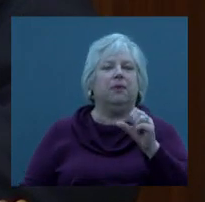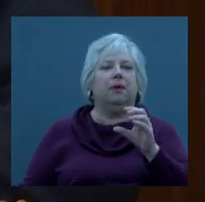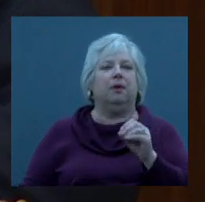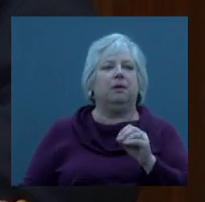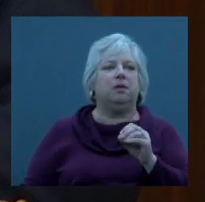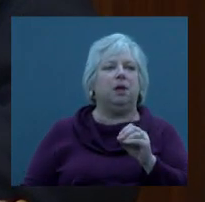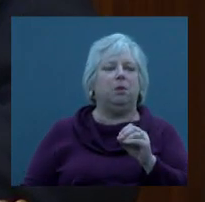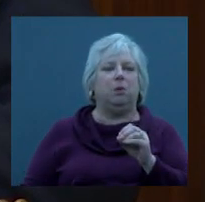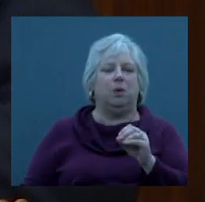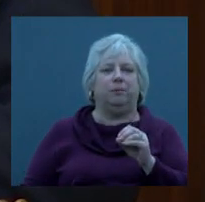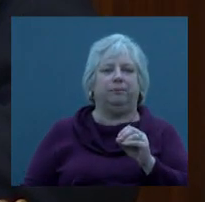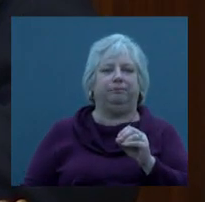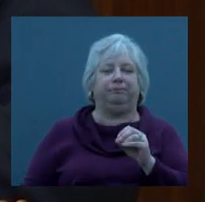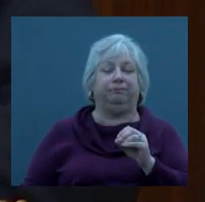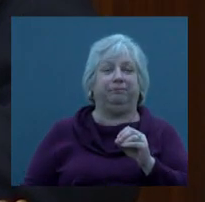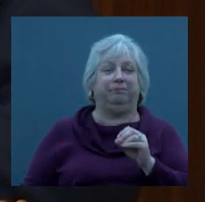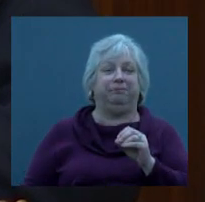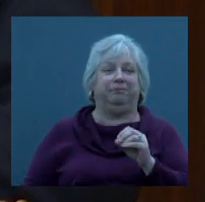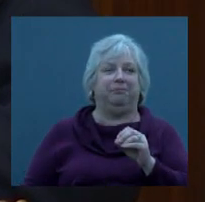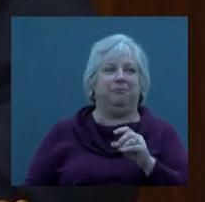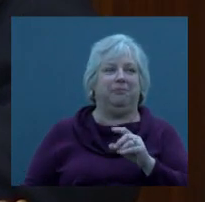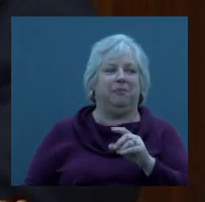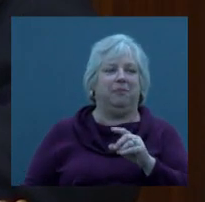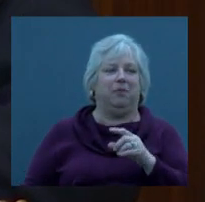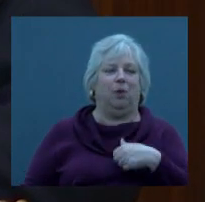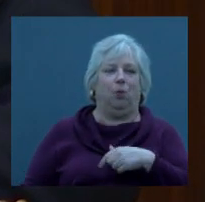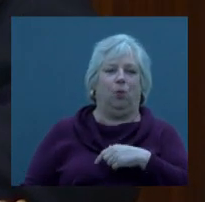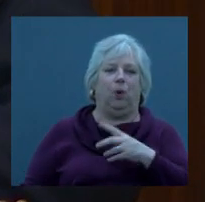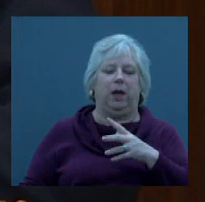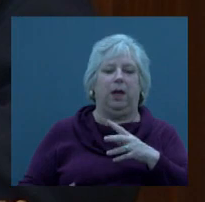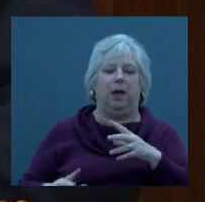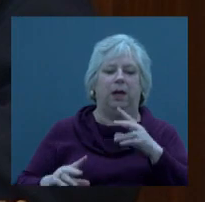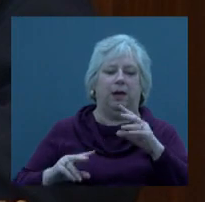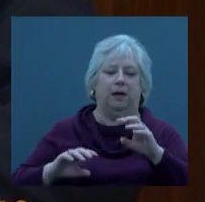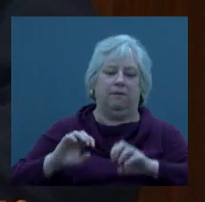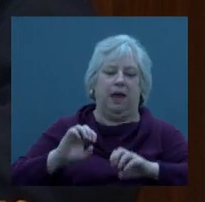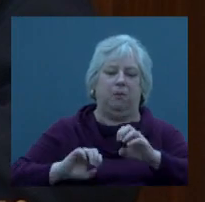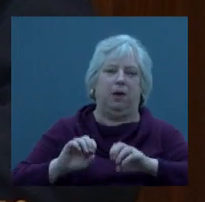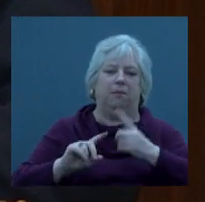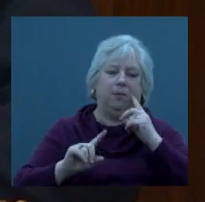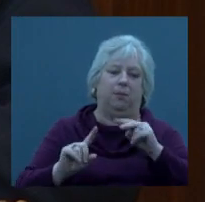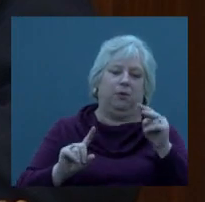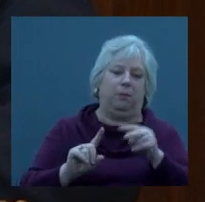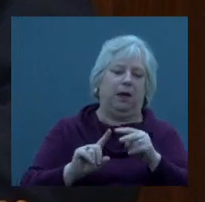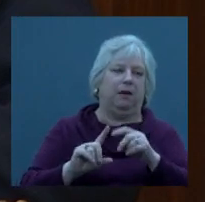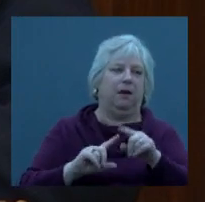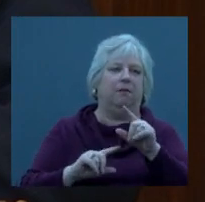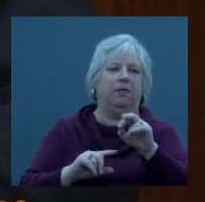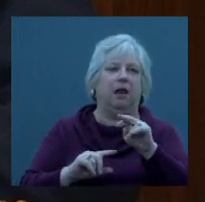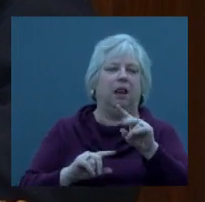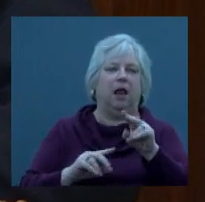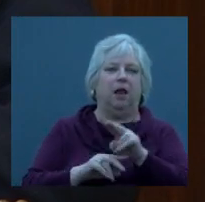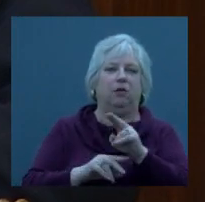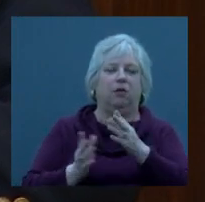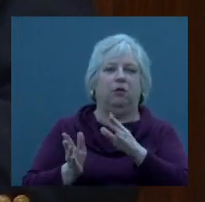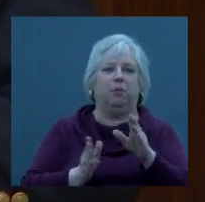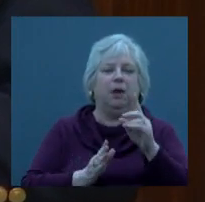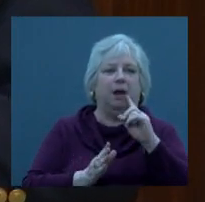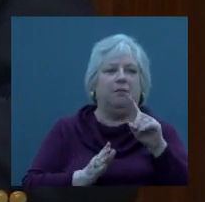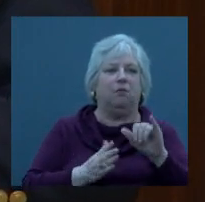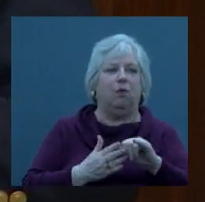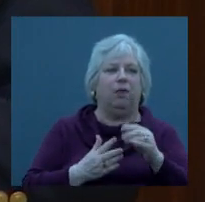So we took this from the standpoint of we did look at what the land use plan would be for